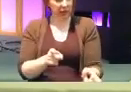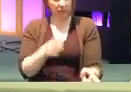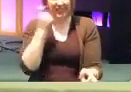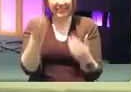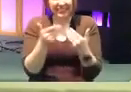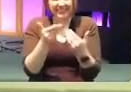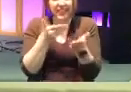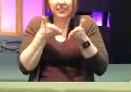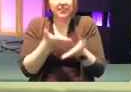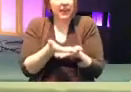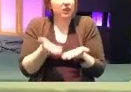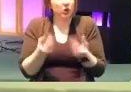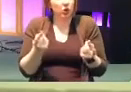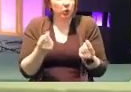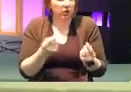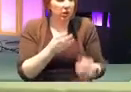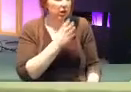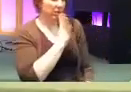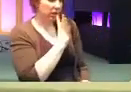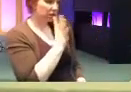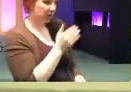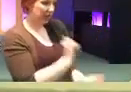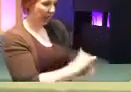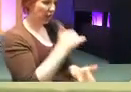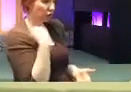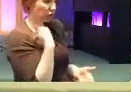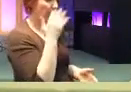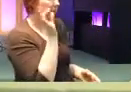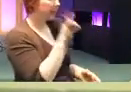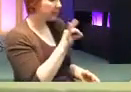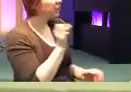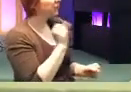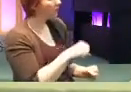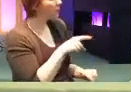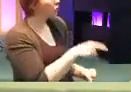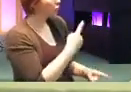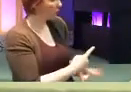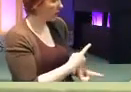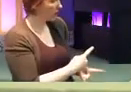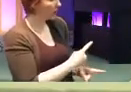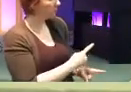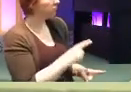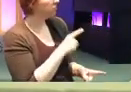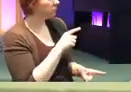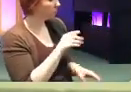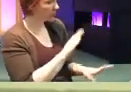do would be to talk to that youth pastor and say, you know what? You're right. I'm sorry. We will never do that again.